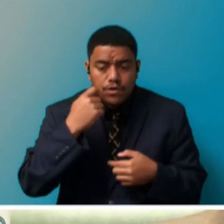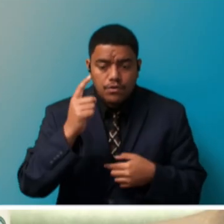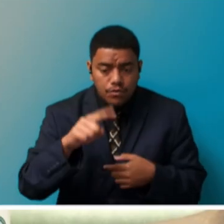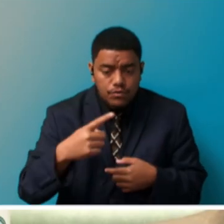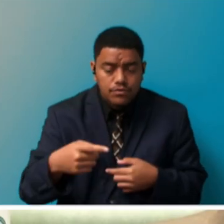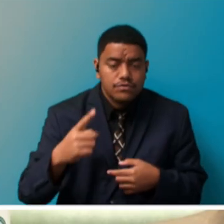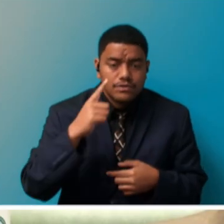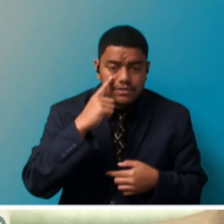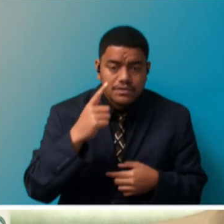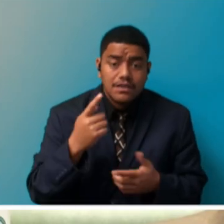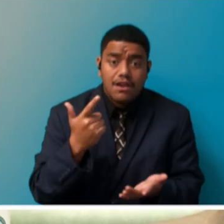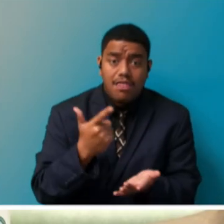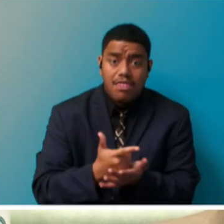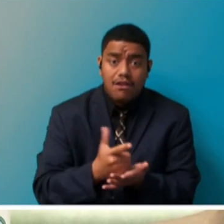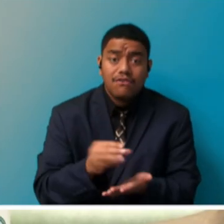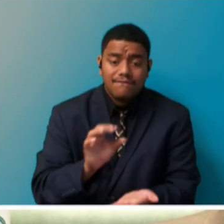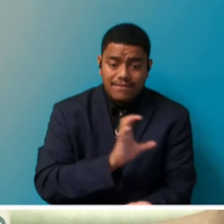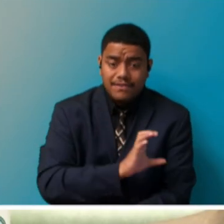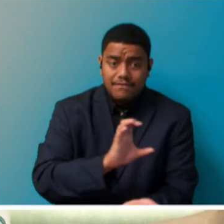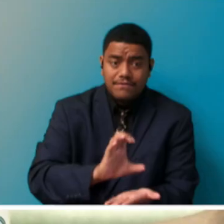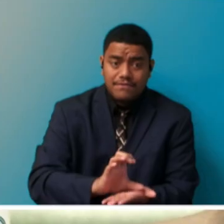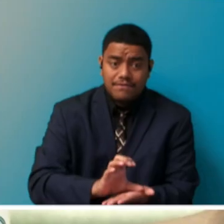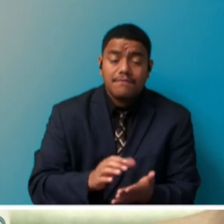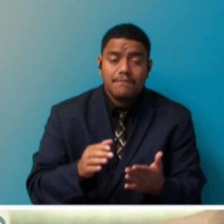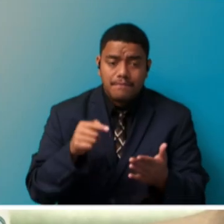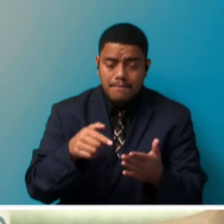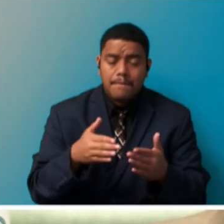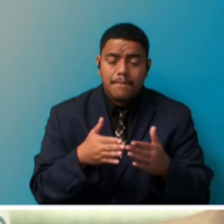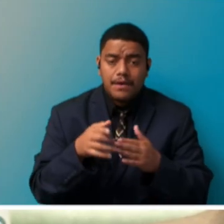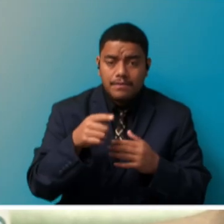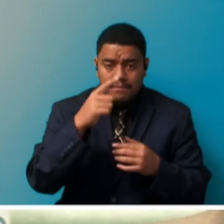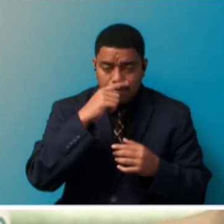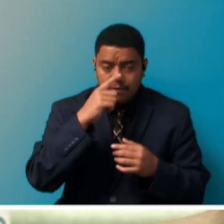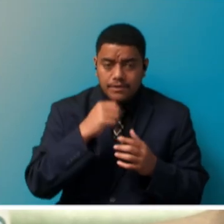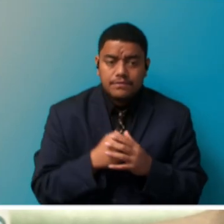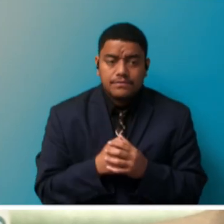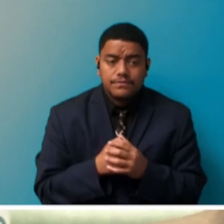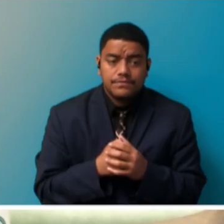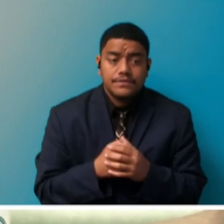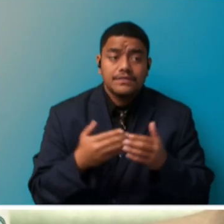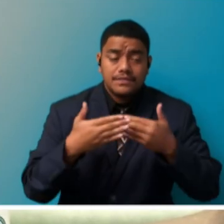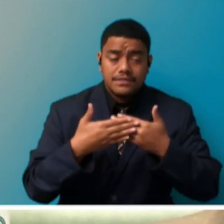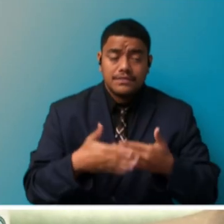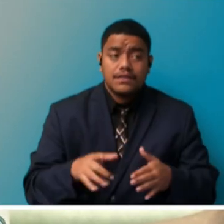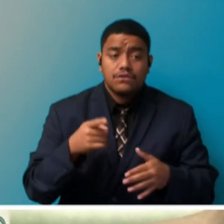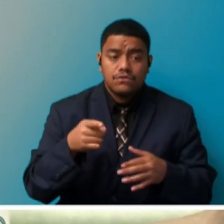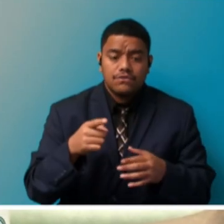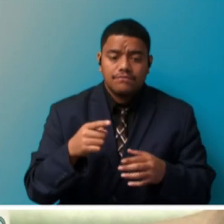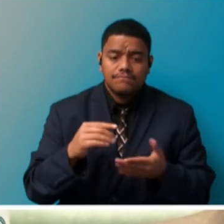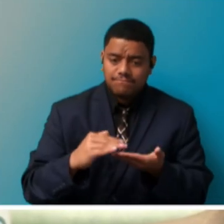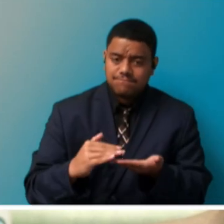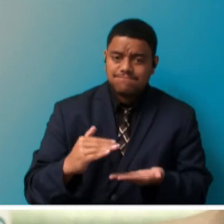lot of investment by the People's Coalition into mechanization. It is starting to bear fruit in terms